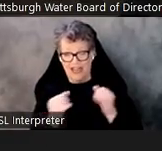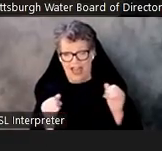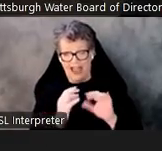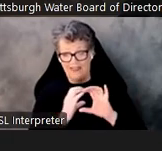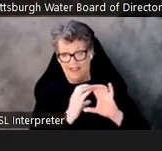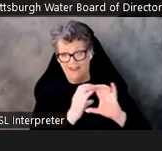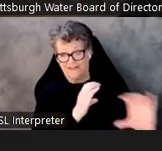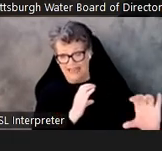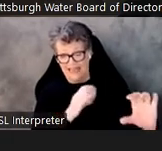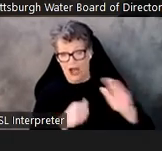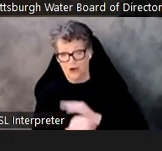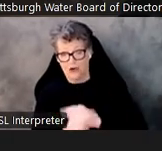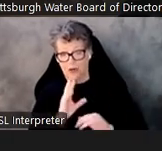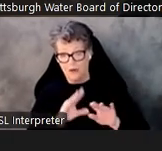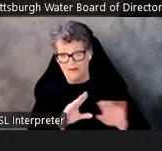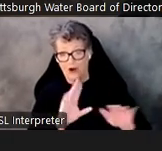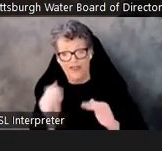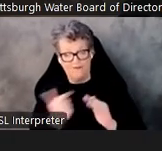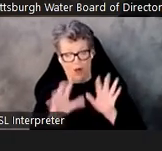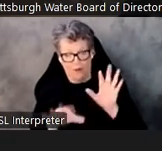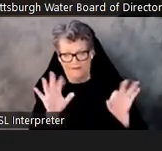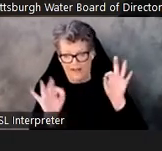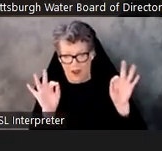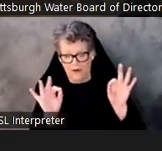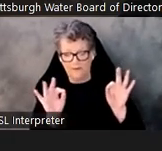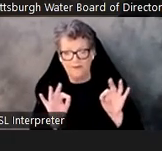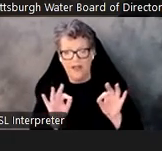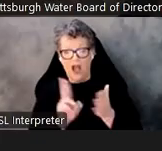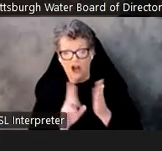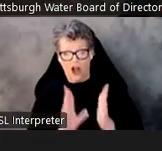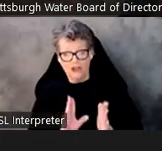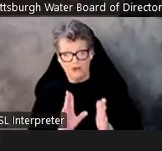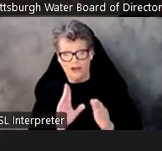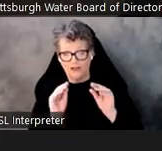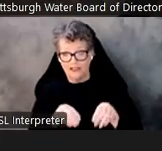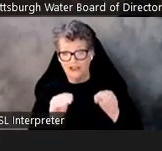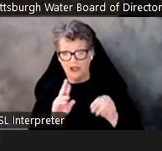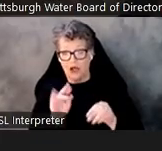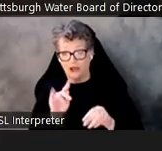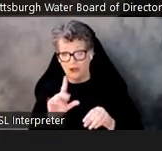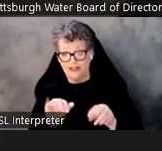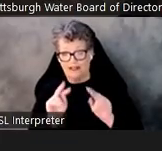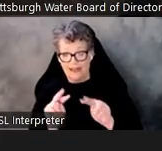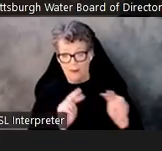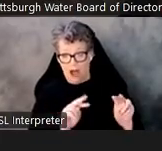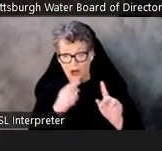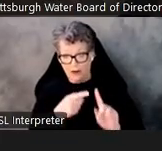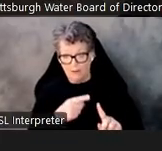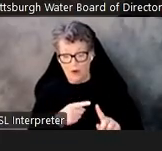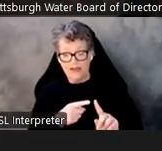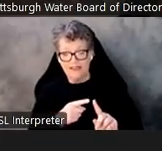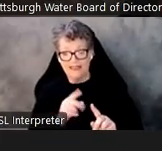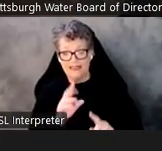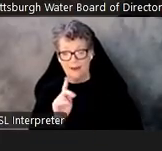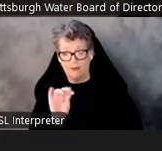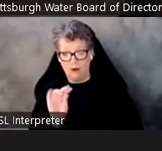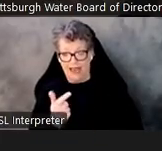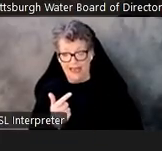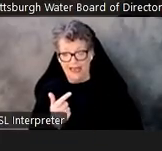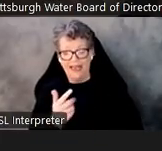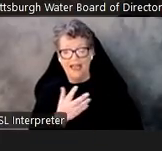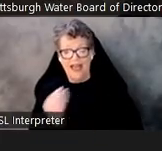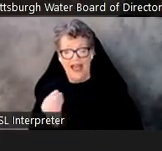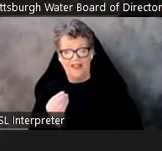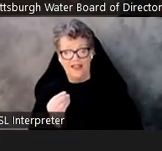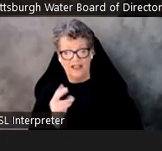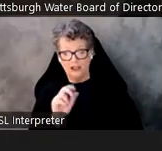the river. All have been located. Contractor has also installed utility monitoring points on Brecken, along with soil